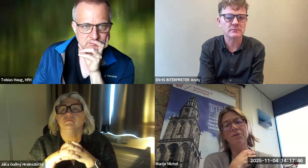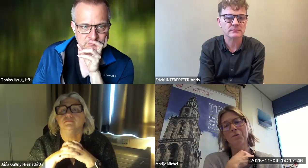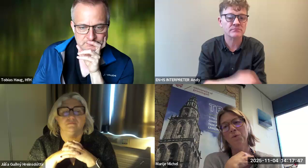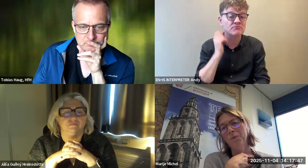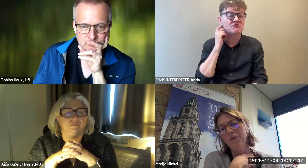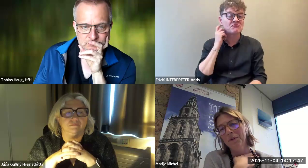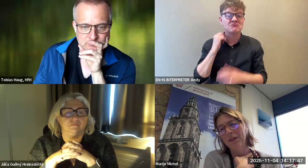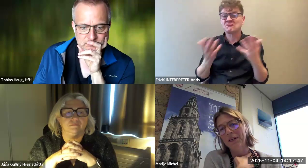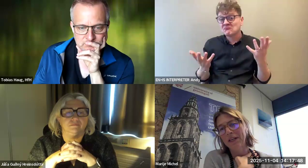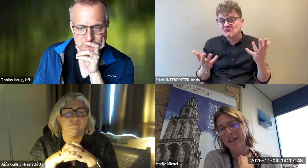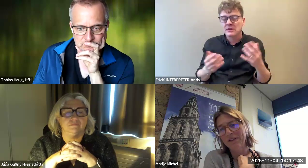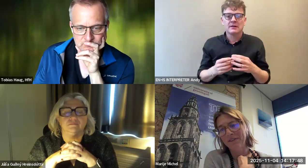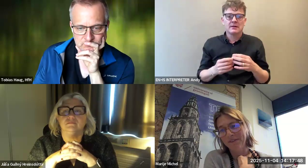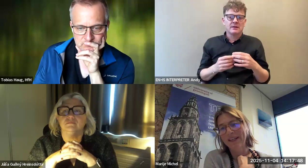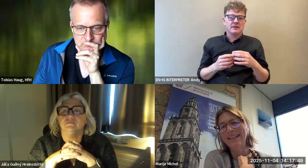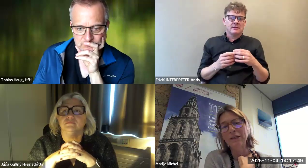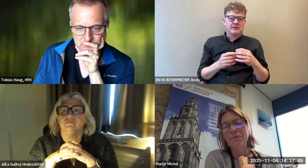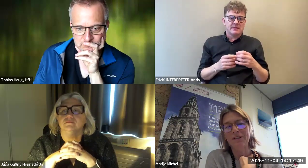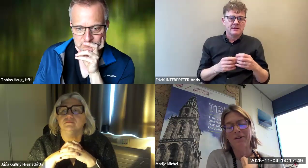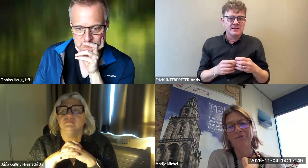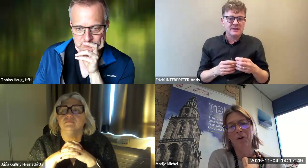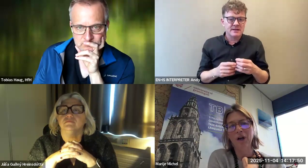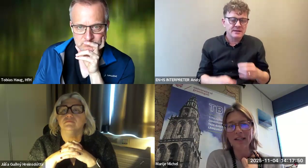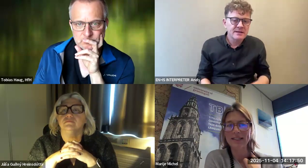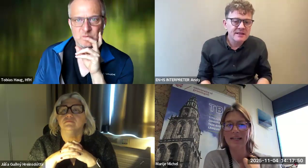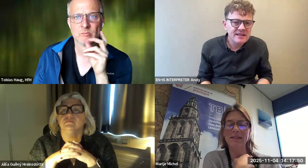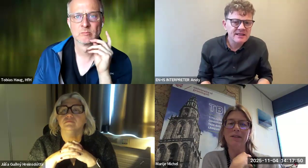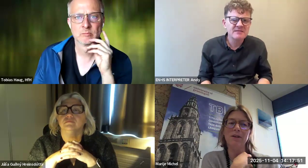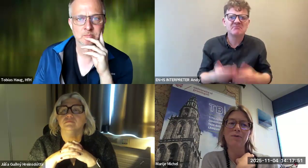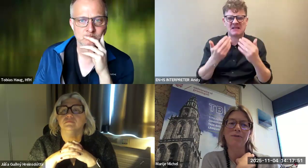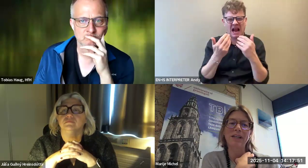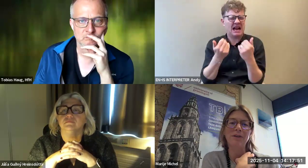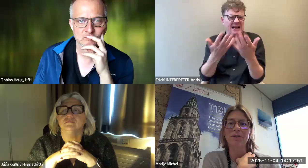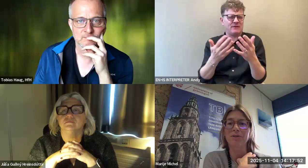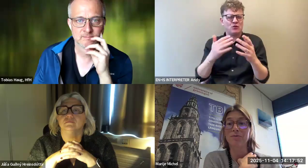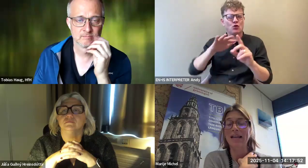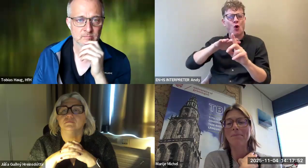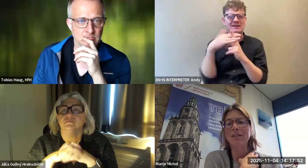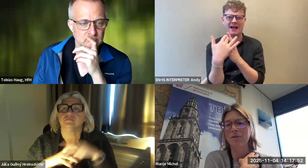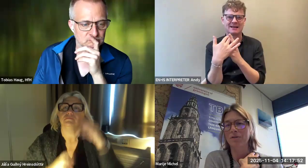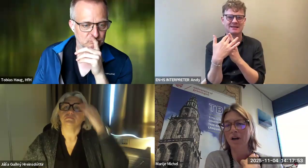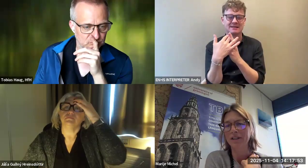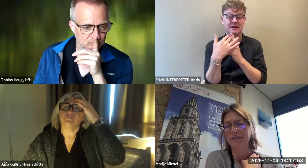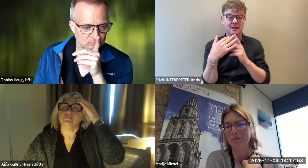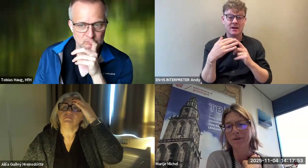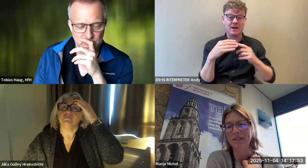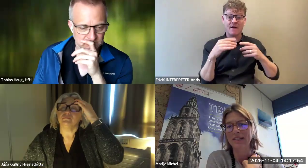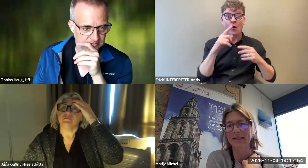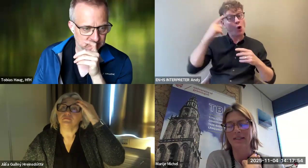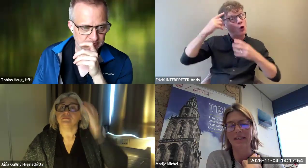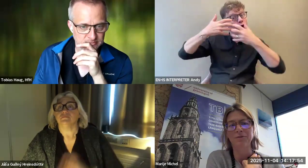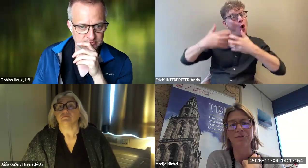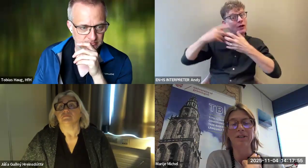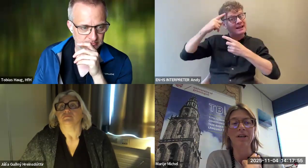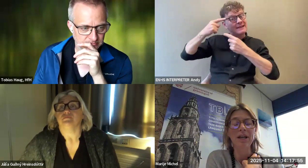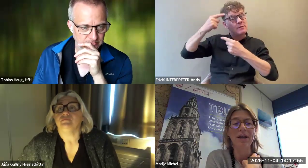So just to give a little bit of more context, so in order to tap into those cognitive